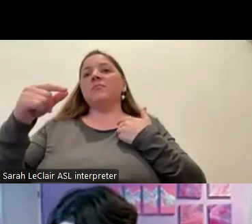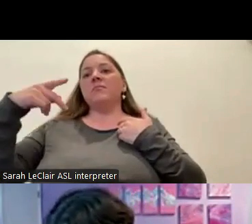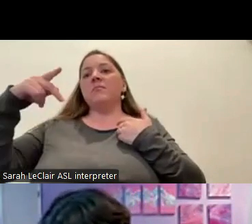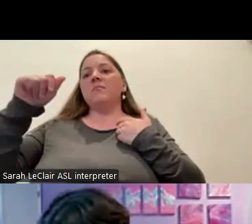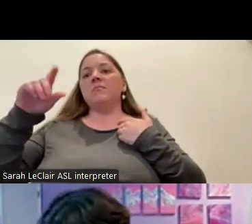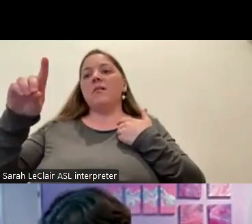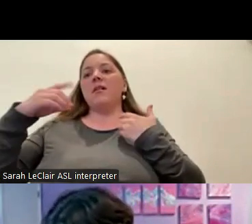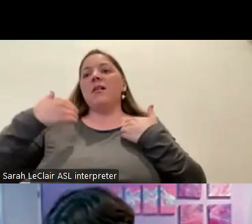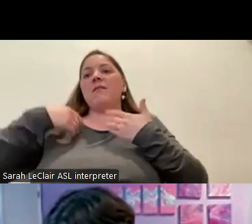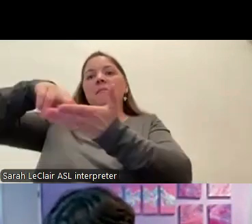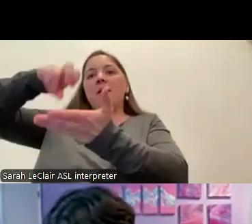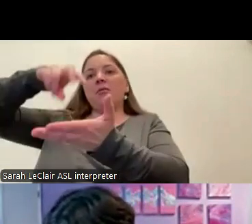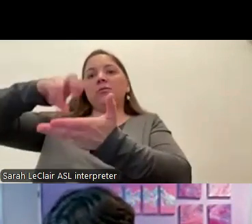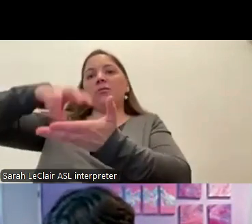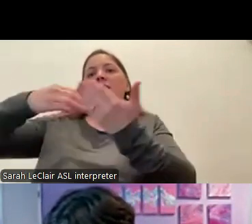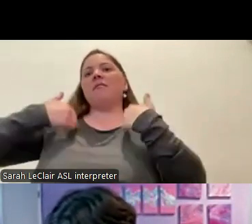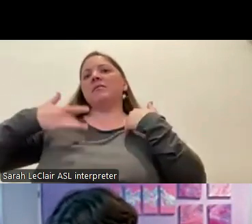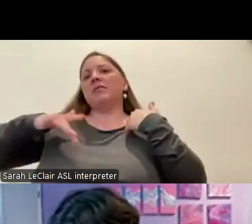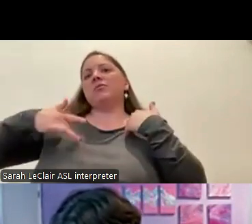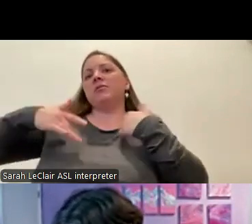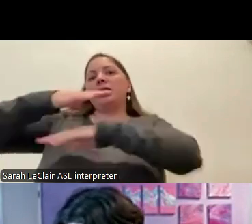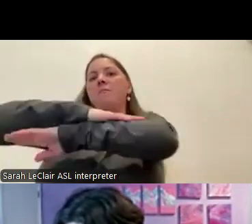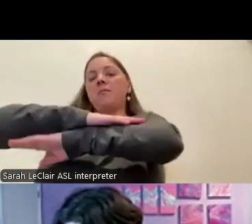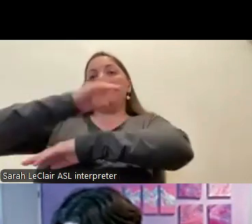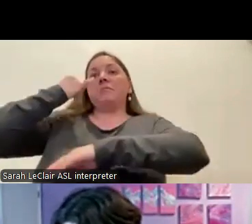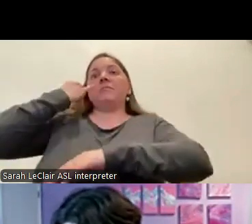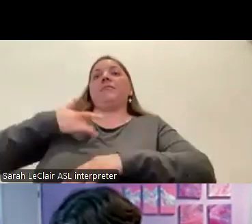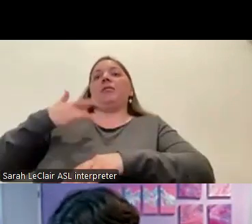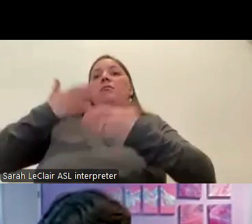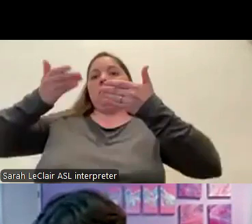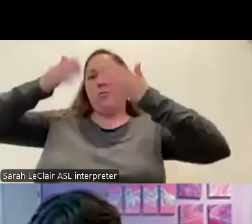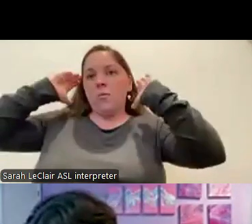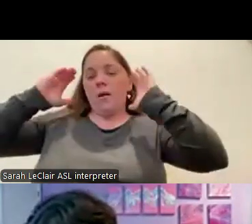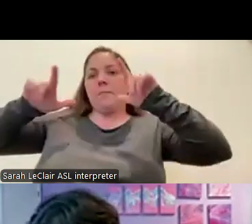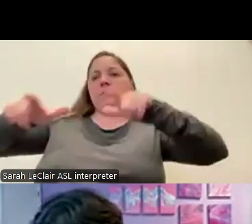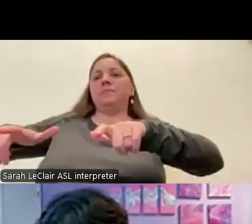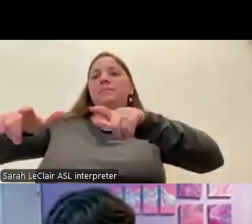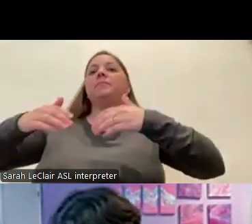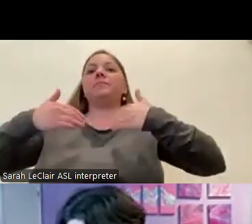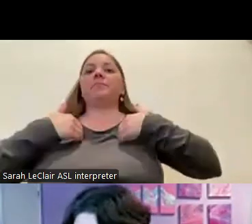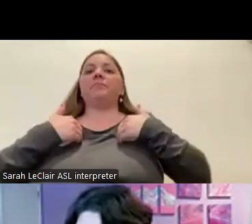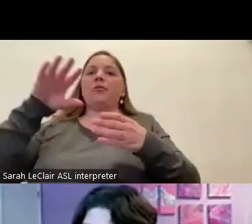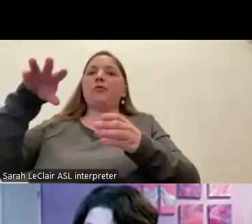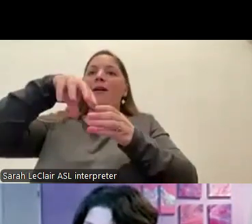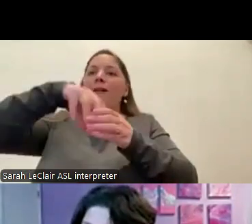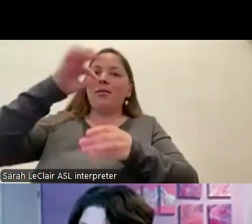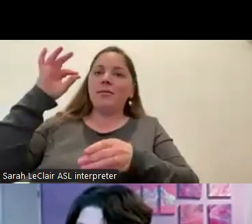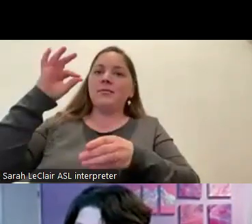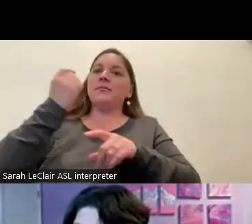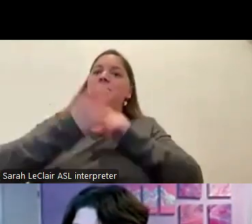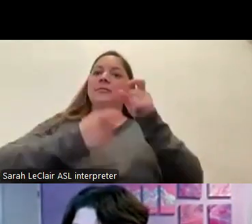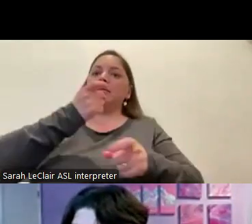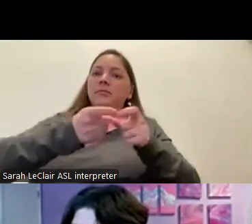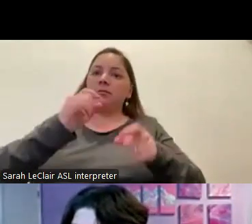bouncers, activities, sensory tables when they're overwhelmed. We have raffles. We do giveaways. This